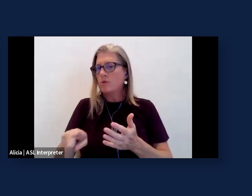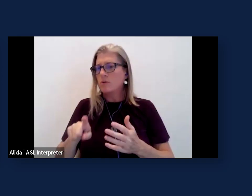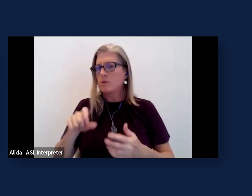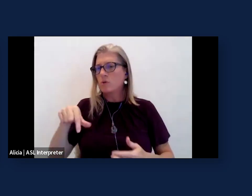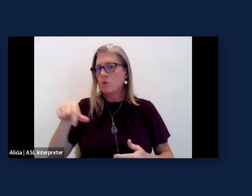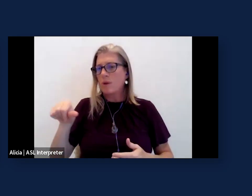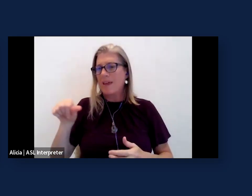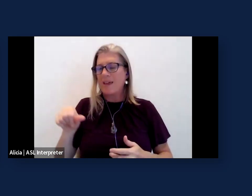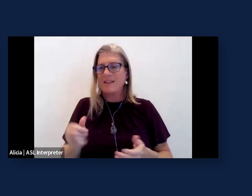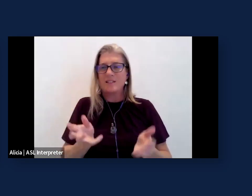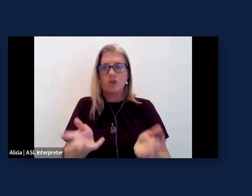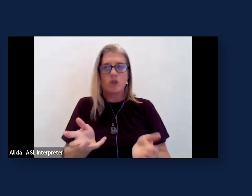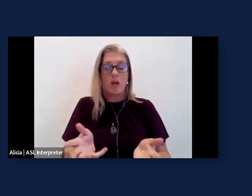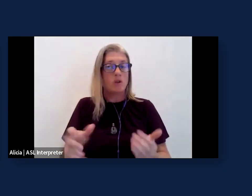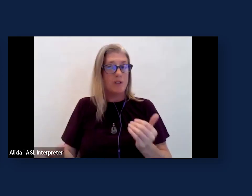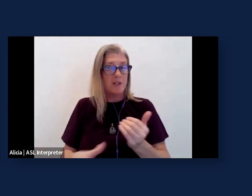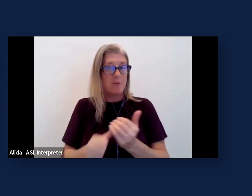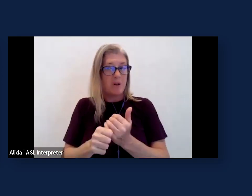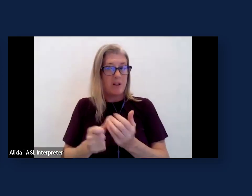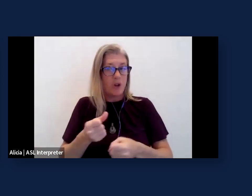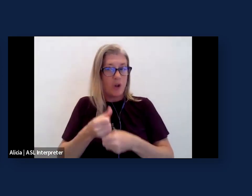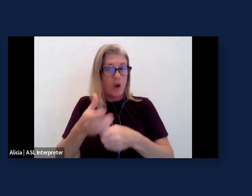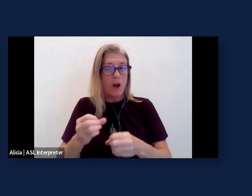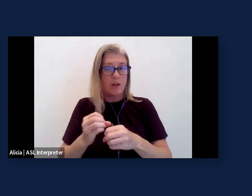do suppositories cause hemorrhoids?